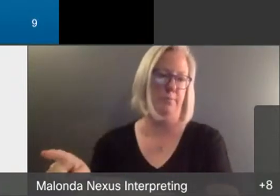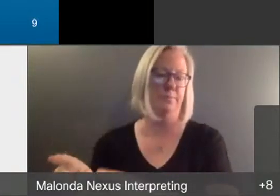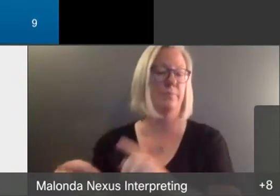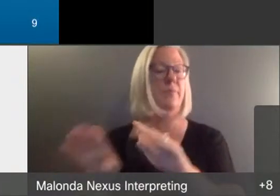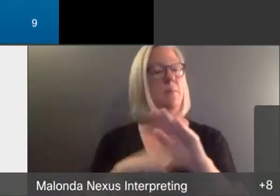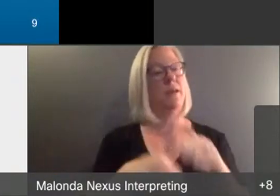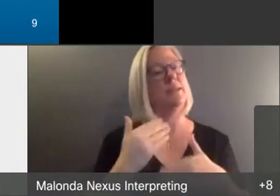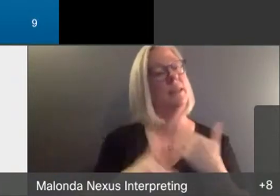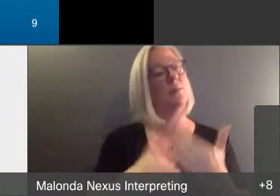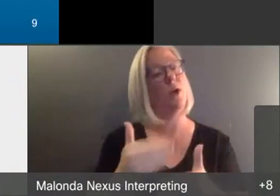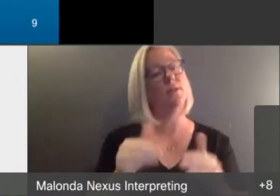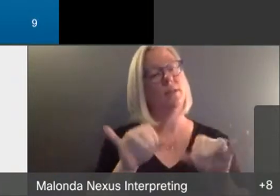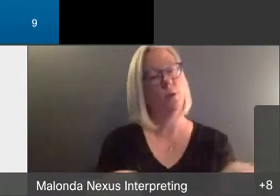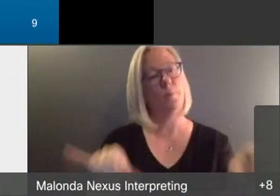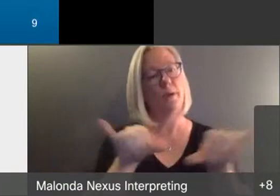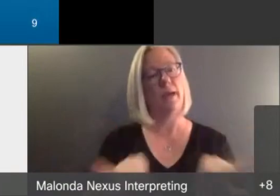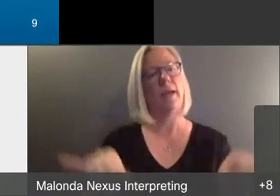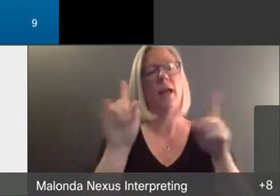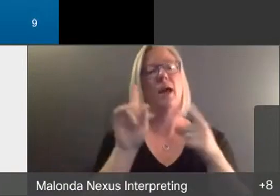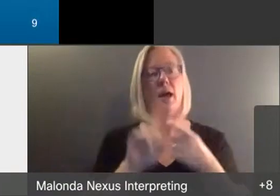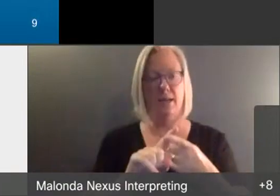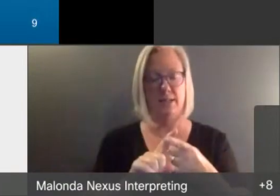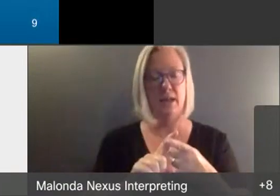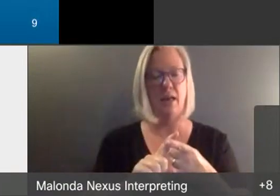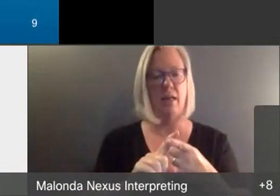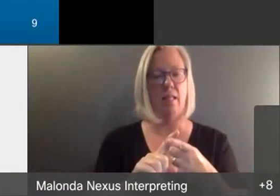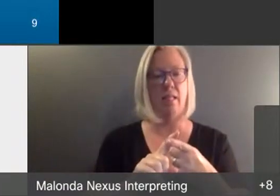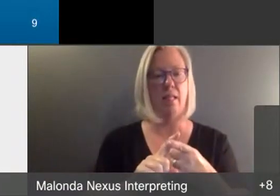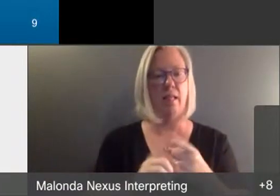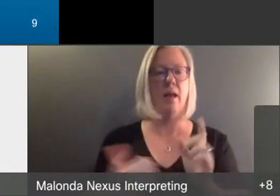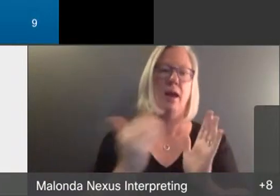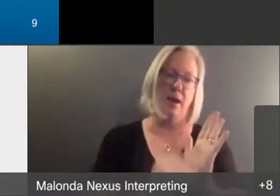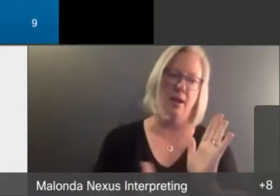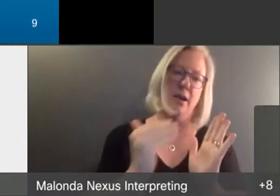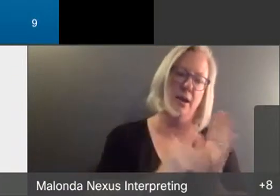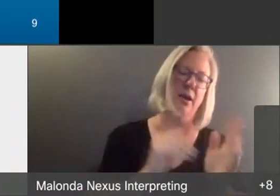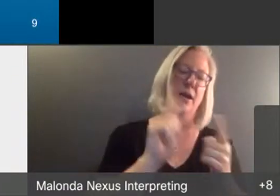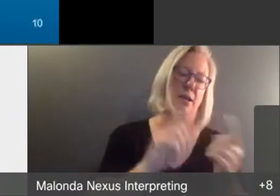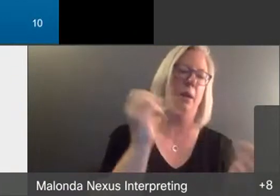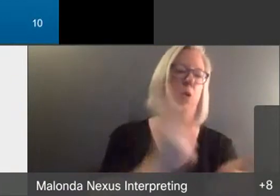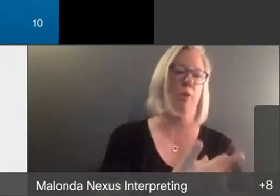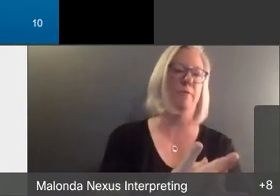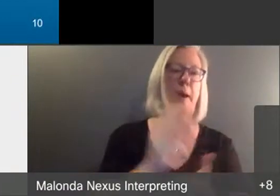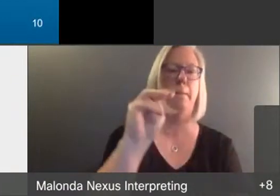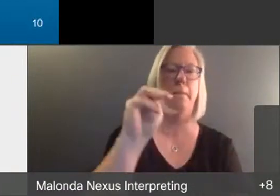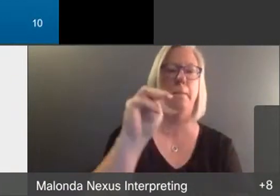the process would repeat until the Supreme Court approves those maps.